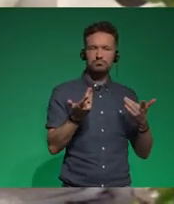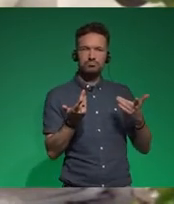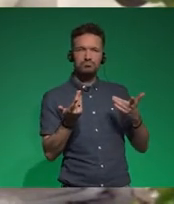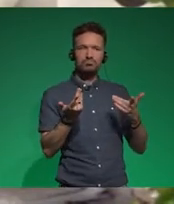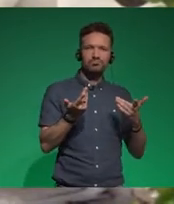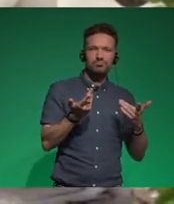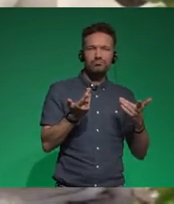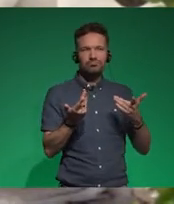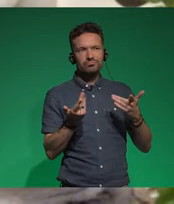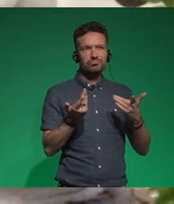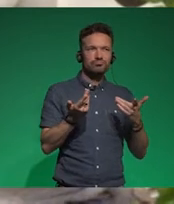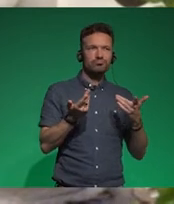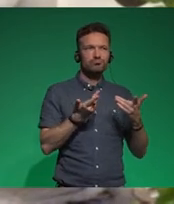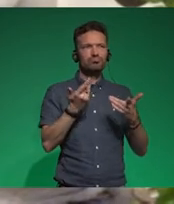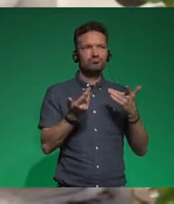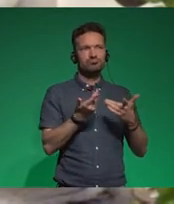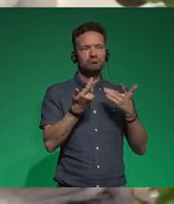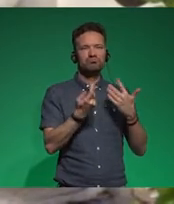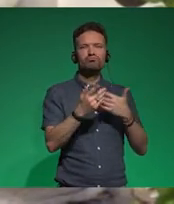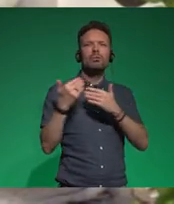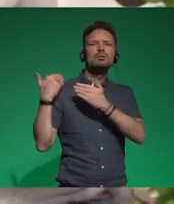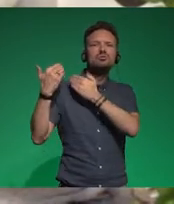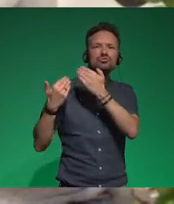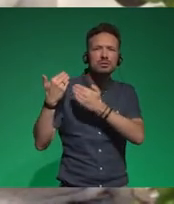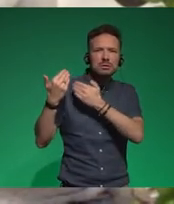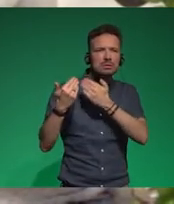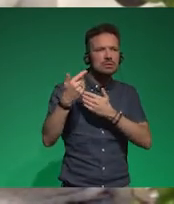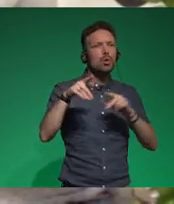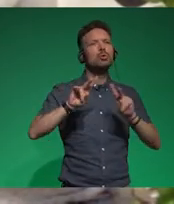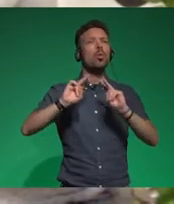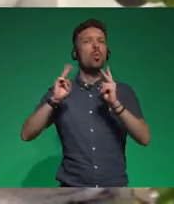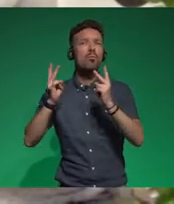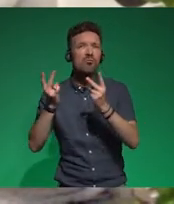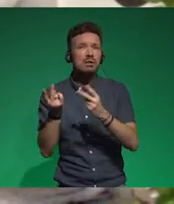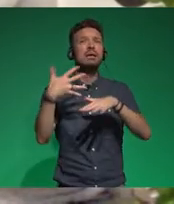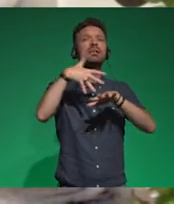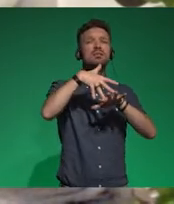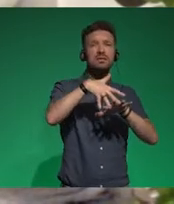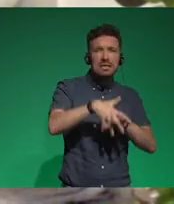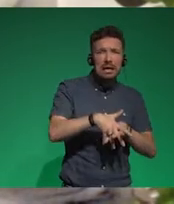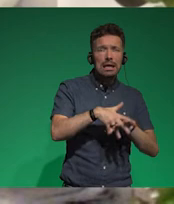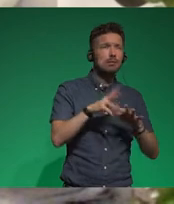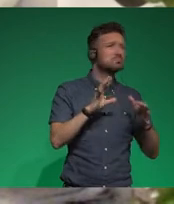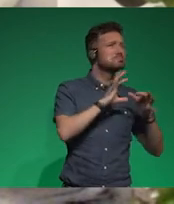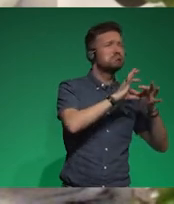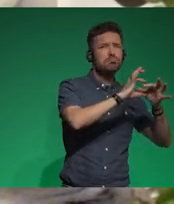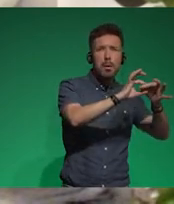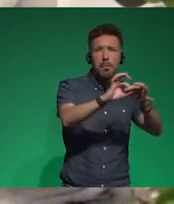environment, indigenous people, and ecology, and I'm still working on it,